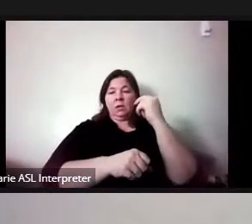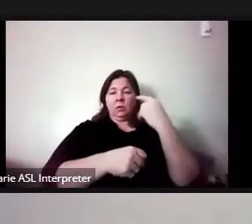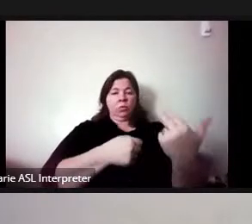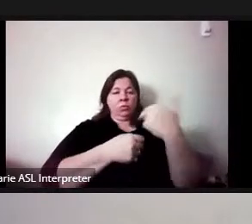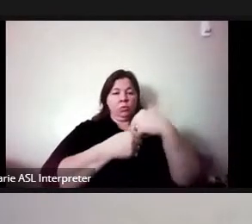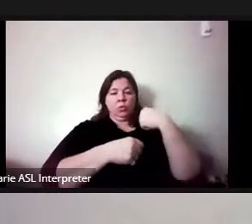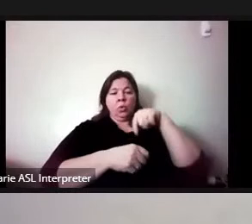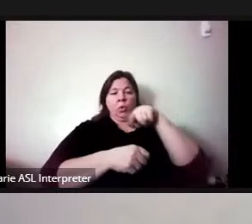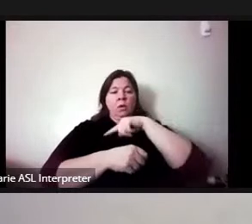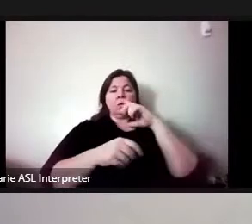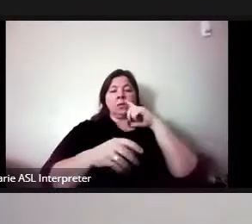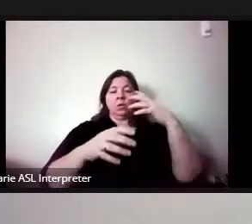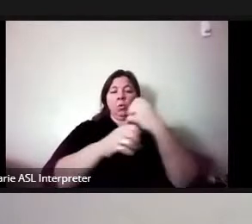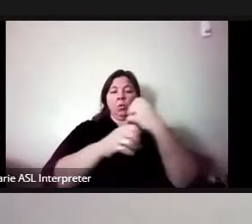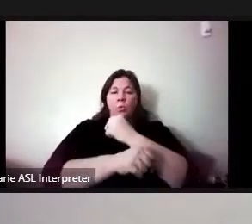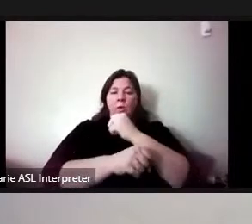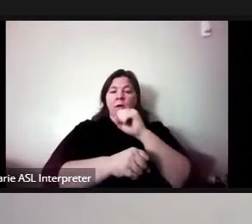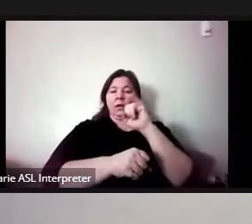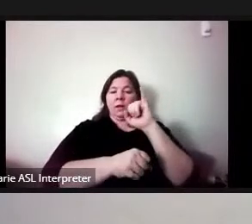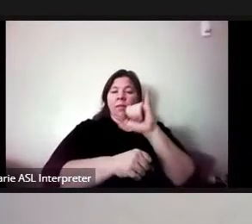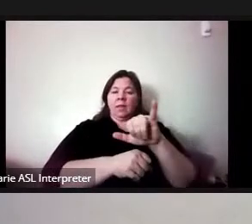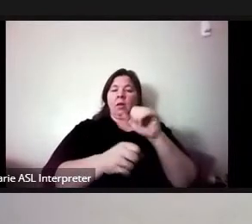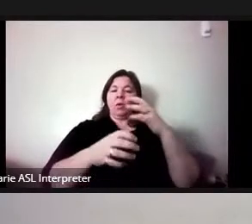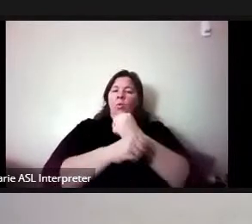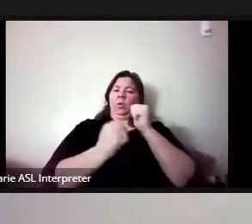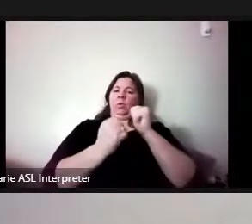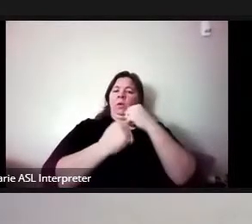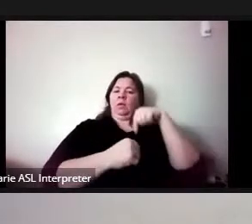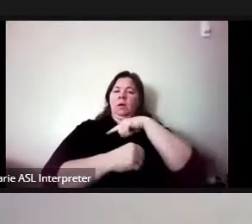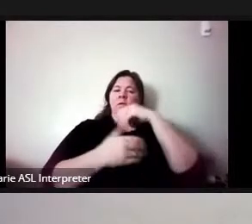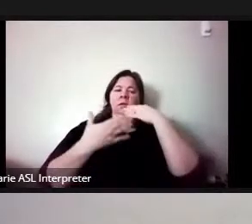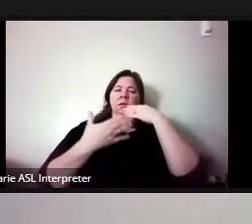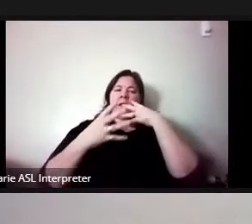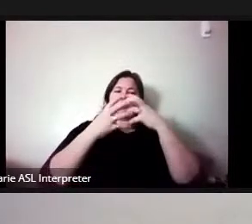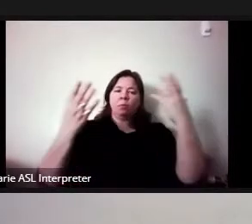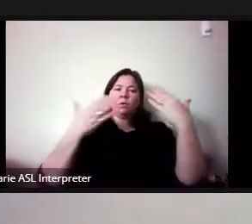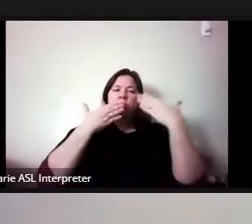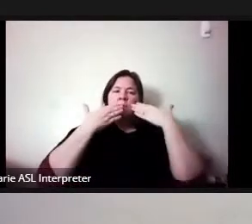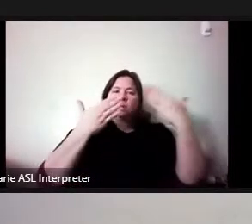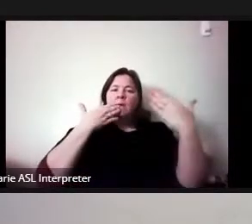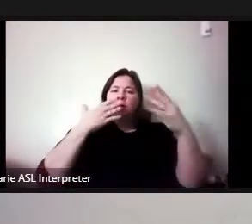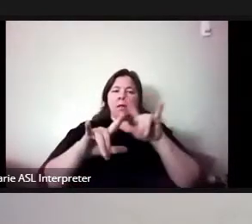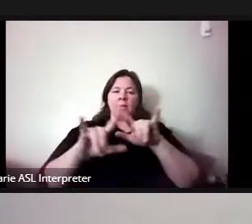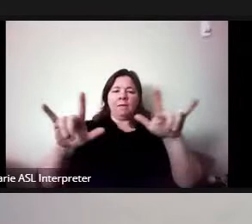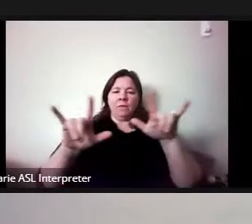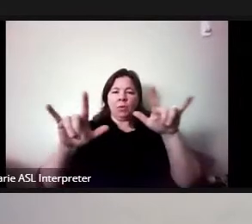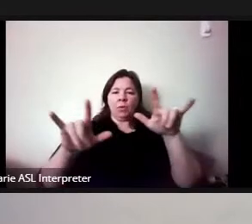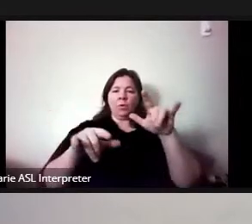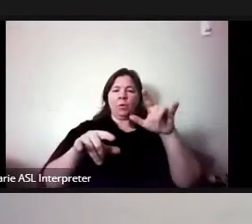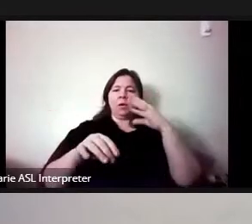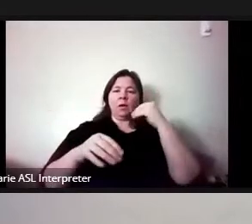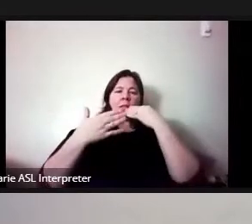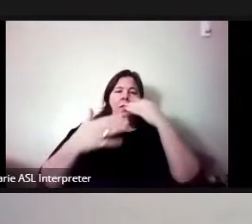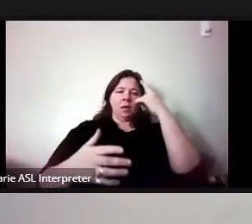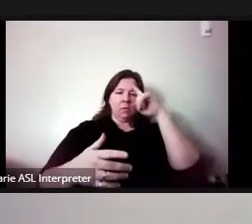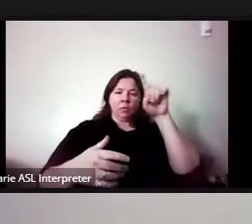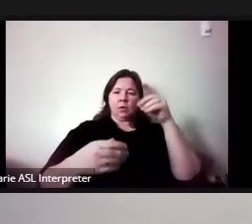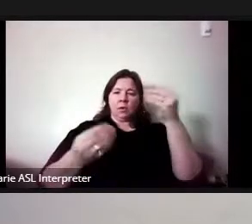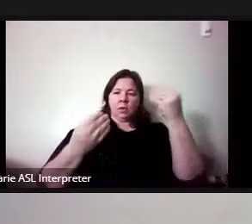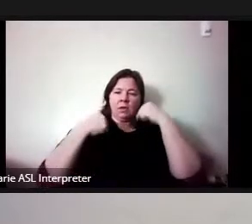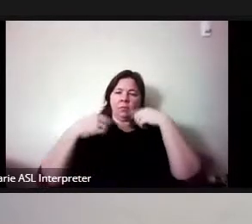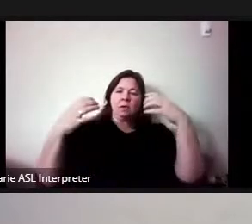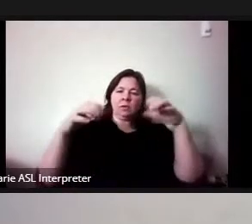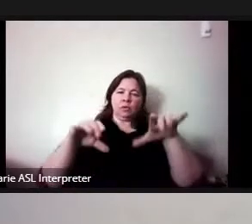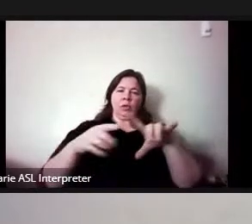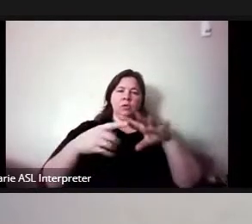be in the winning with us. Thank you so much. I love you all. Thank you for giving me the chance